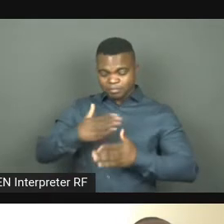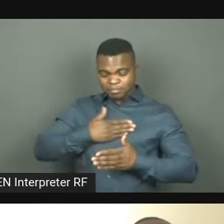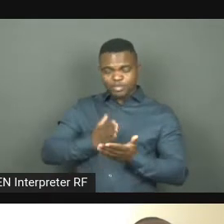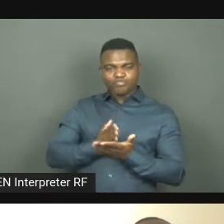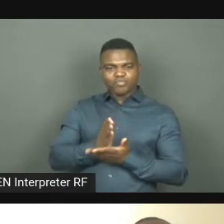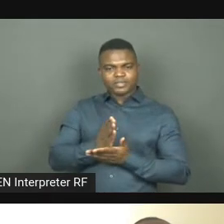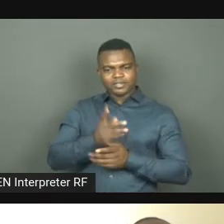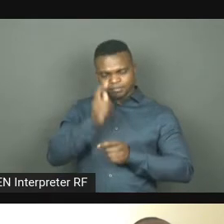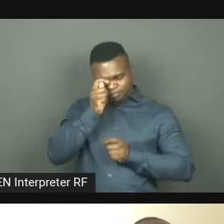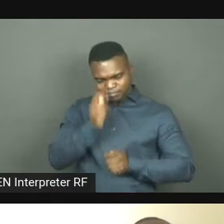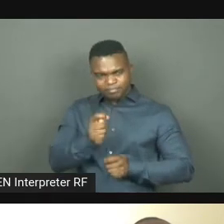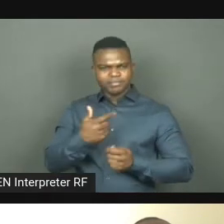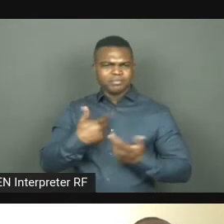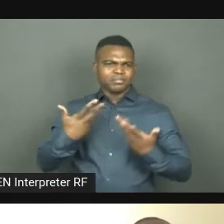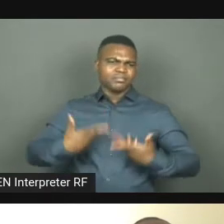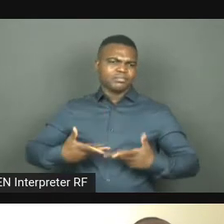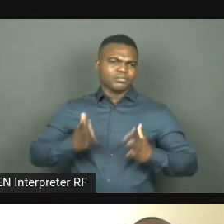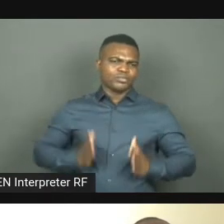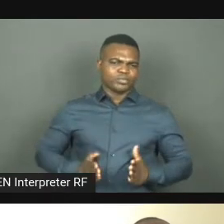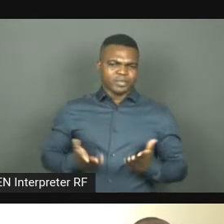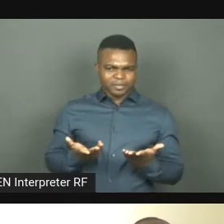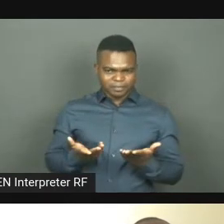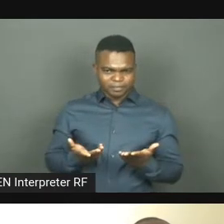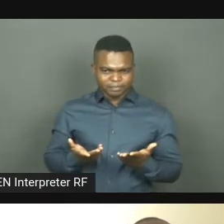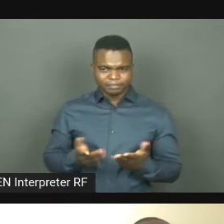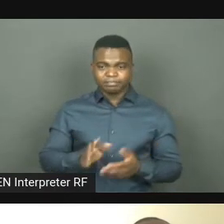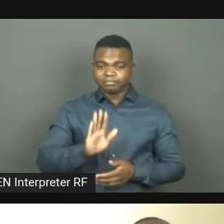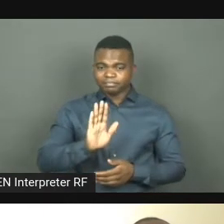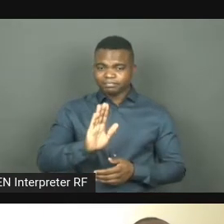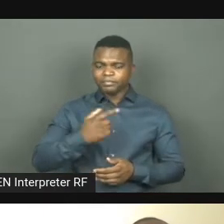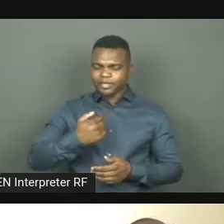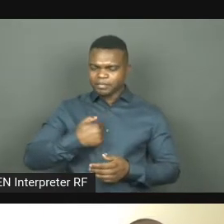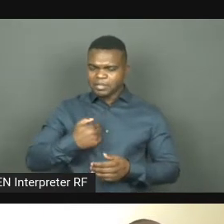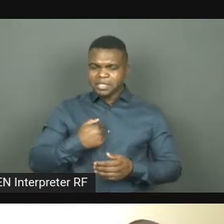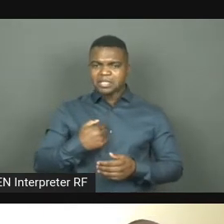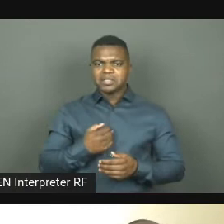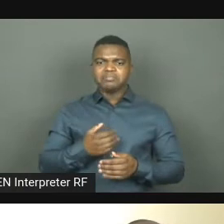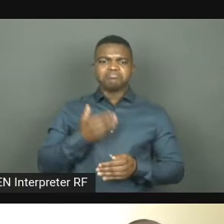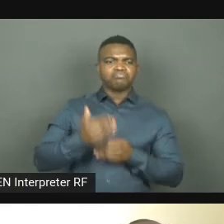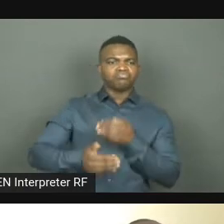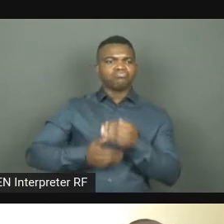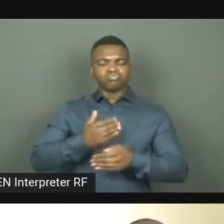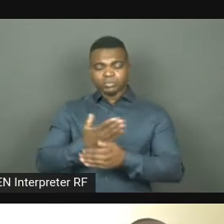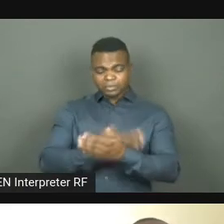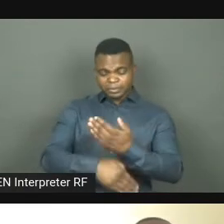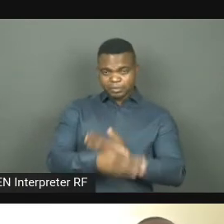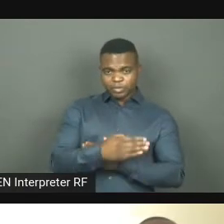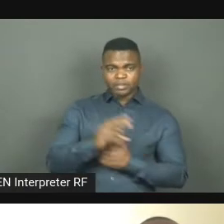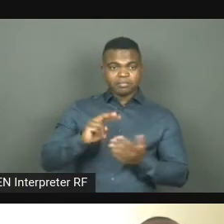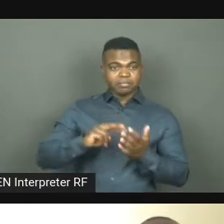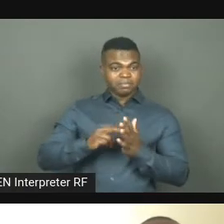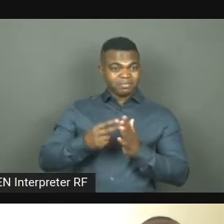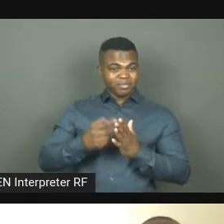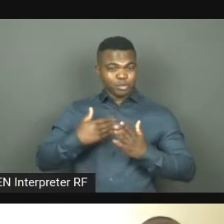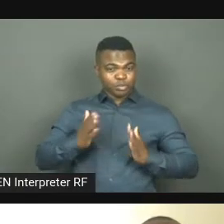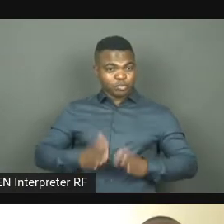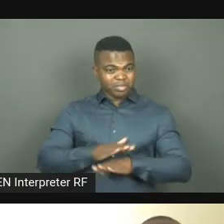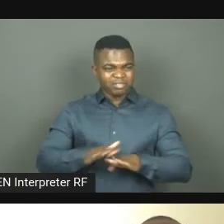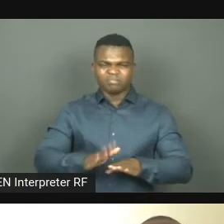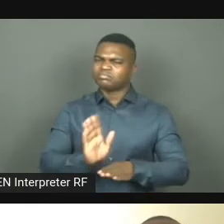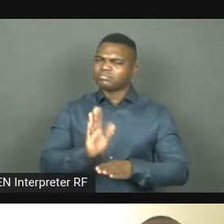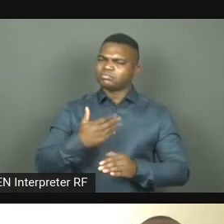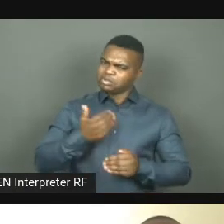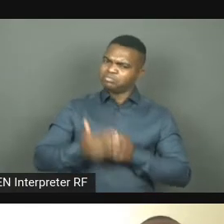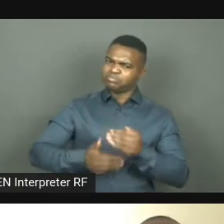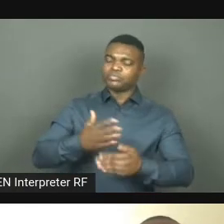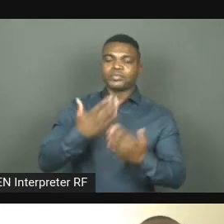it's probable that a lot of the same things will keep on happening. If we want to